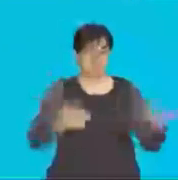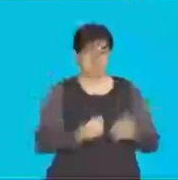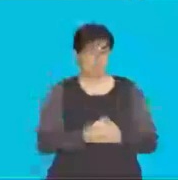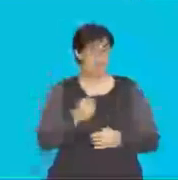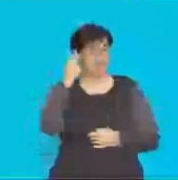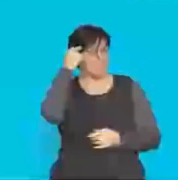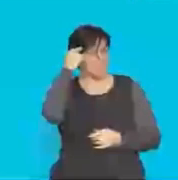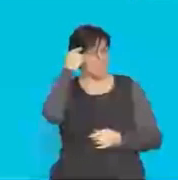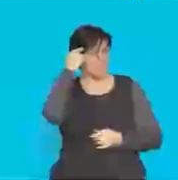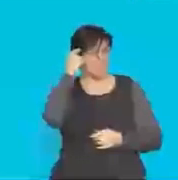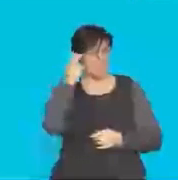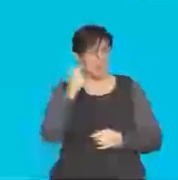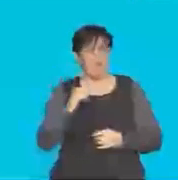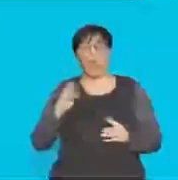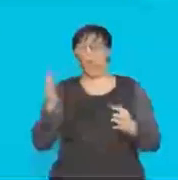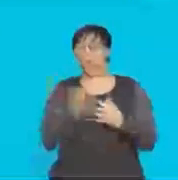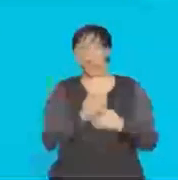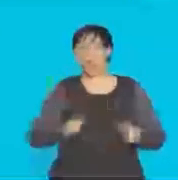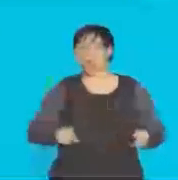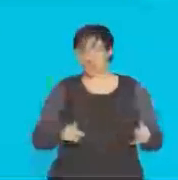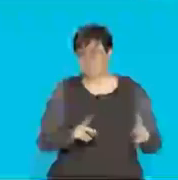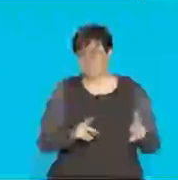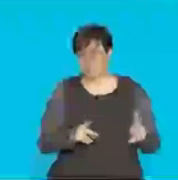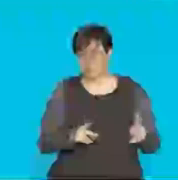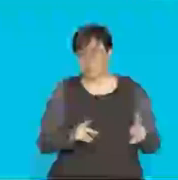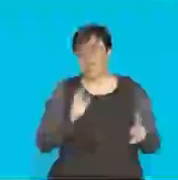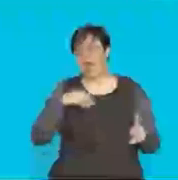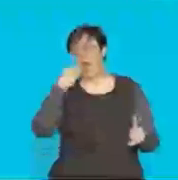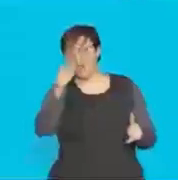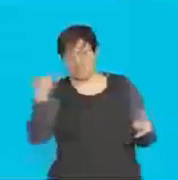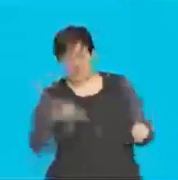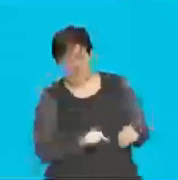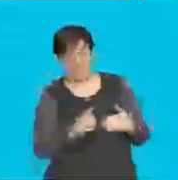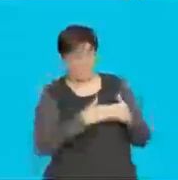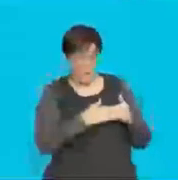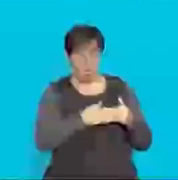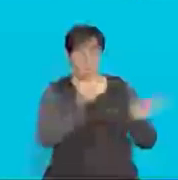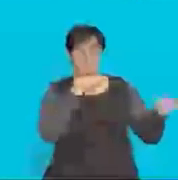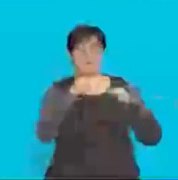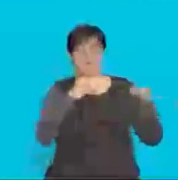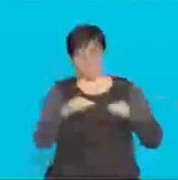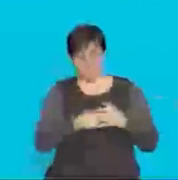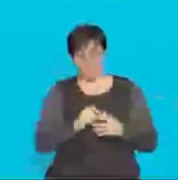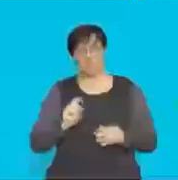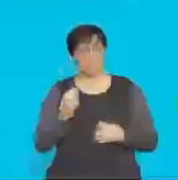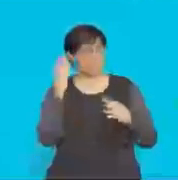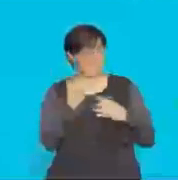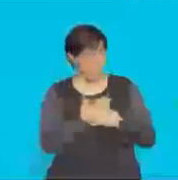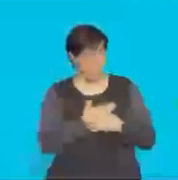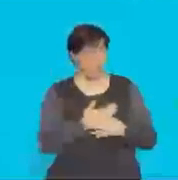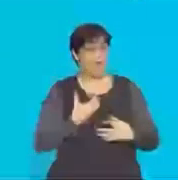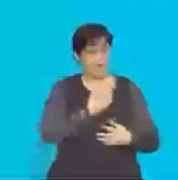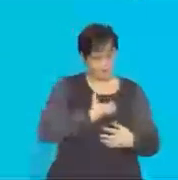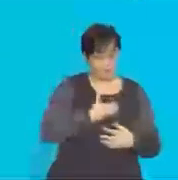think we're going to have another opportunity to go through and unpack more pedigree charts, but you need a break. Let's have a